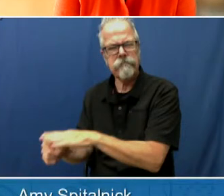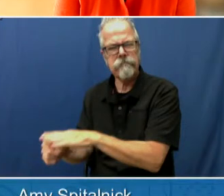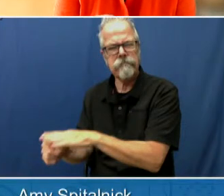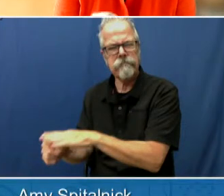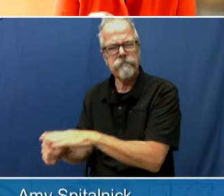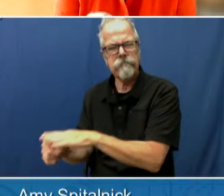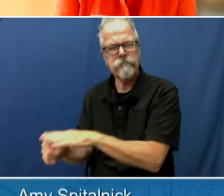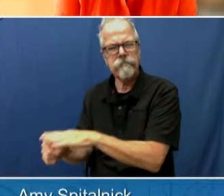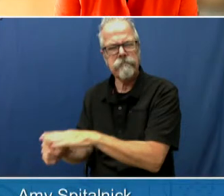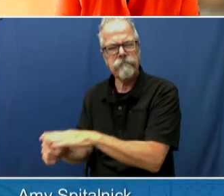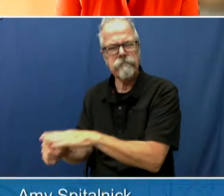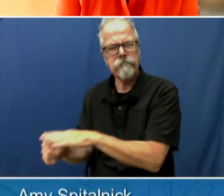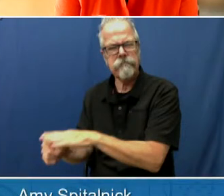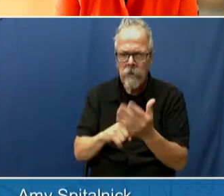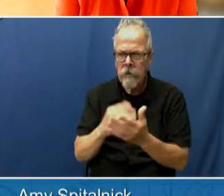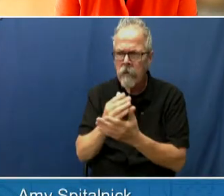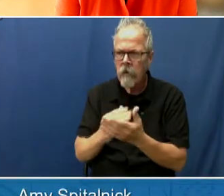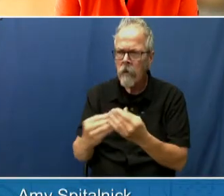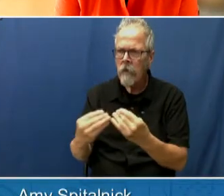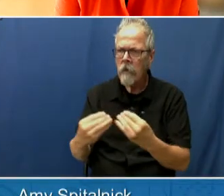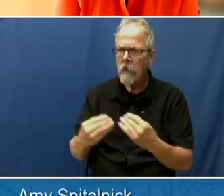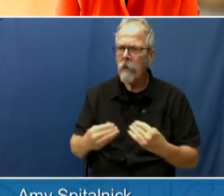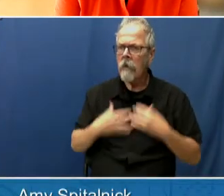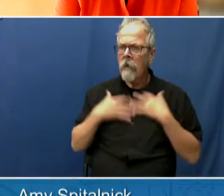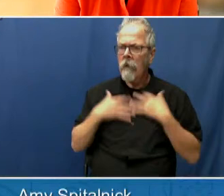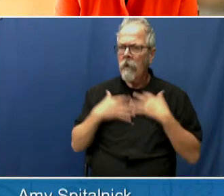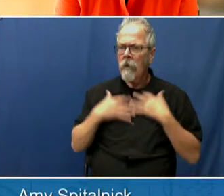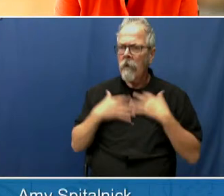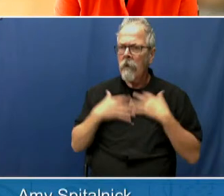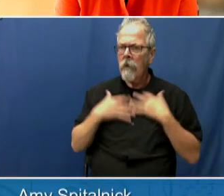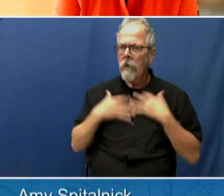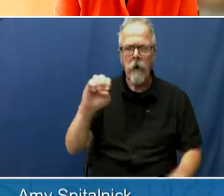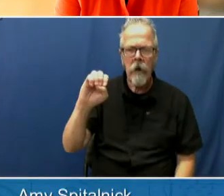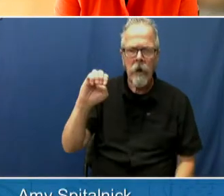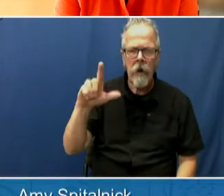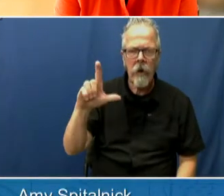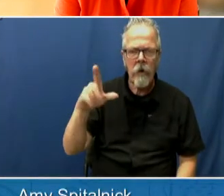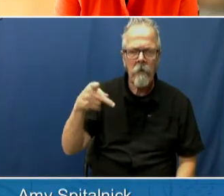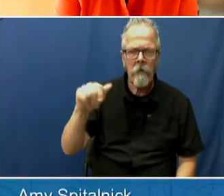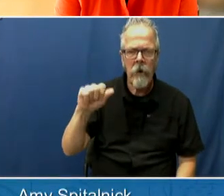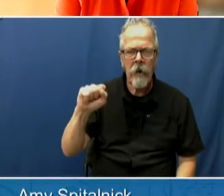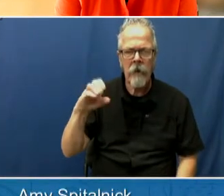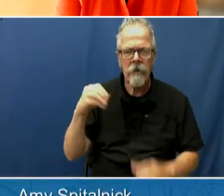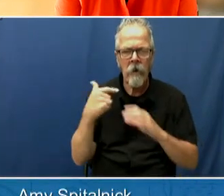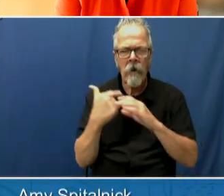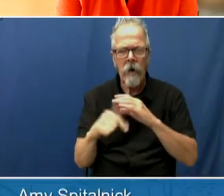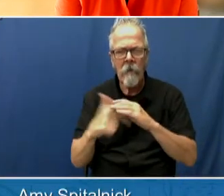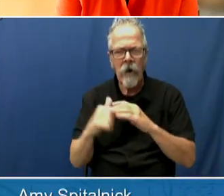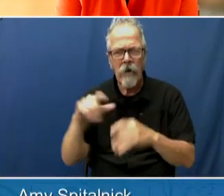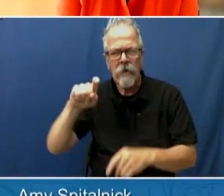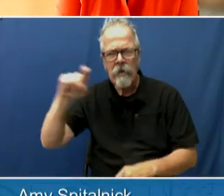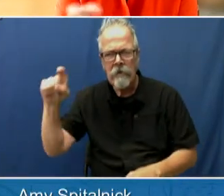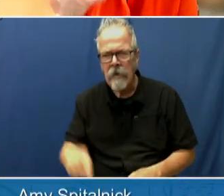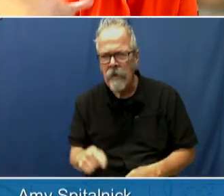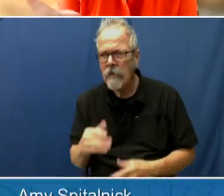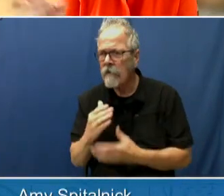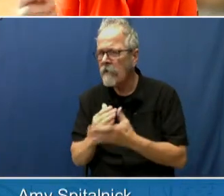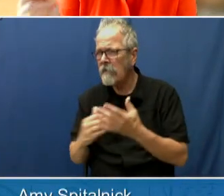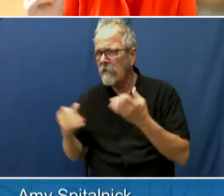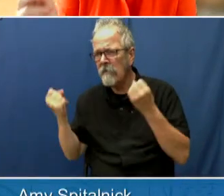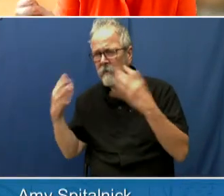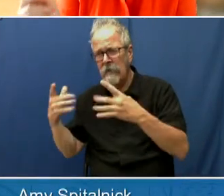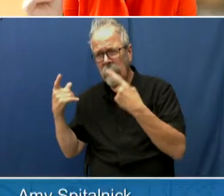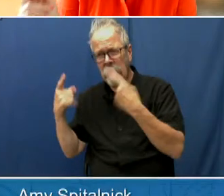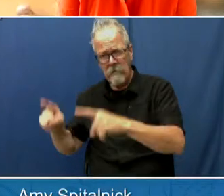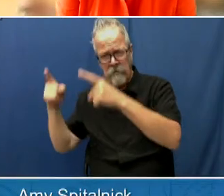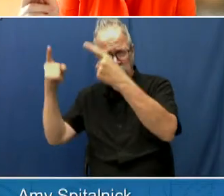attacks. Of course, the ways in which the Capitol insurrection followed the Charlottesville playbook are just too numerous to talk about here. But it's not just these